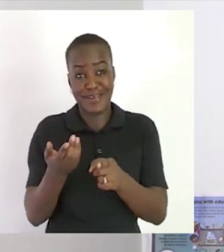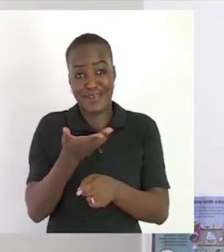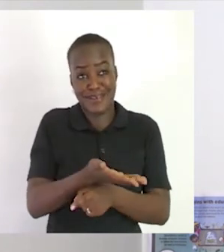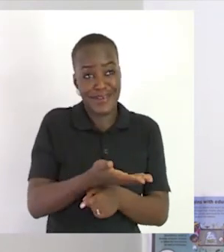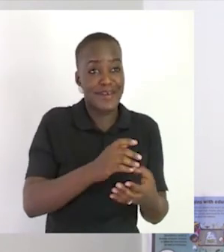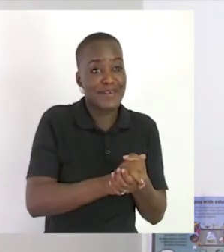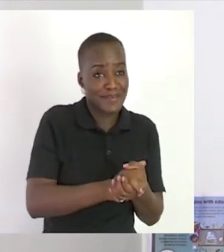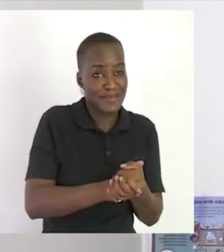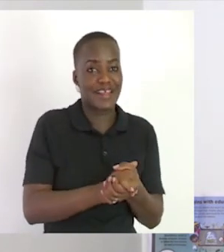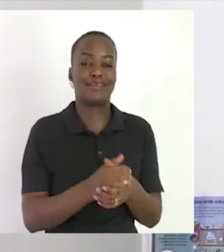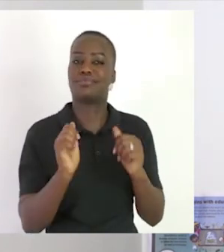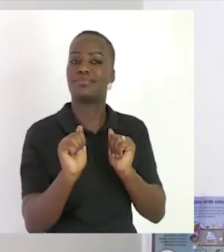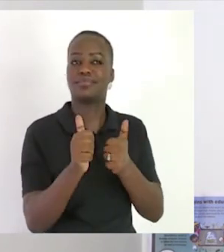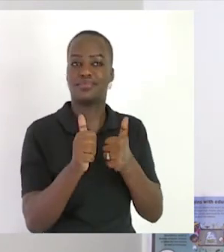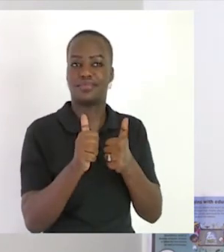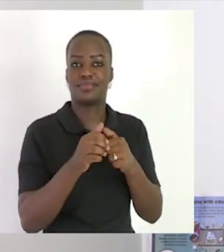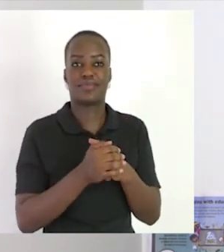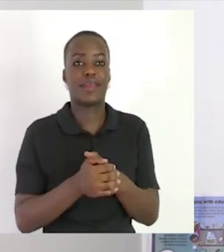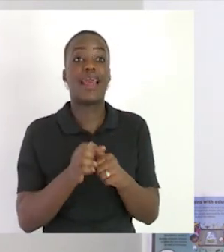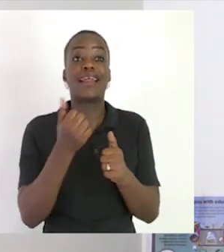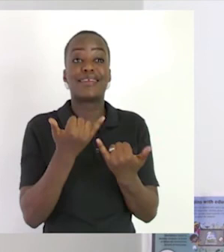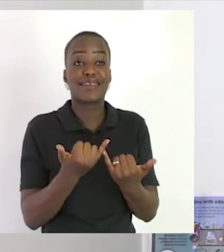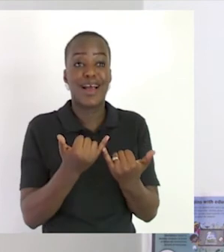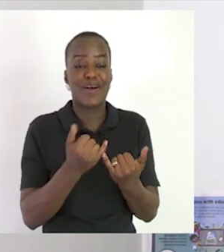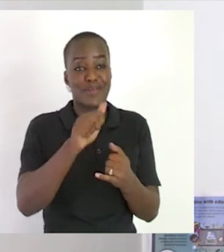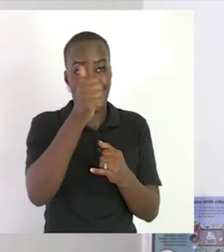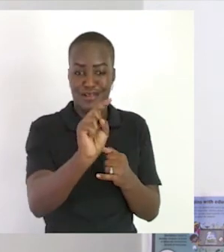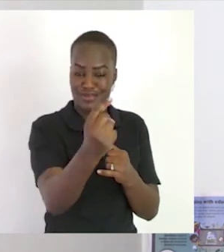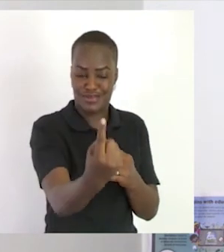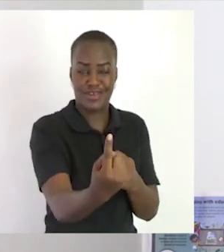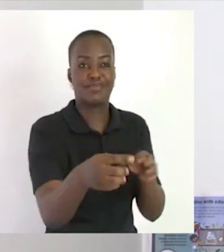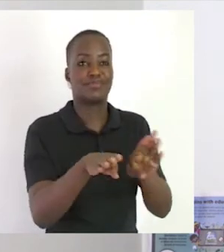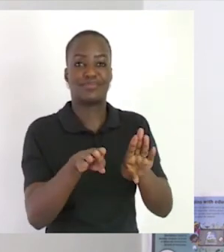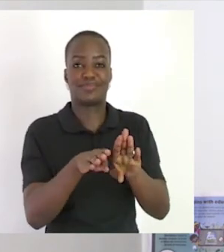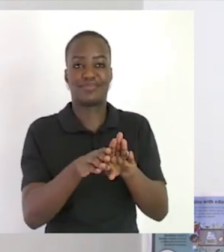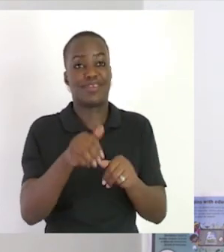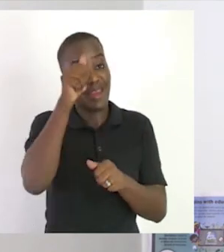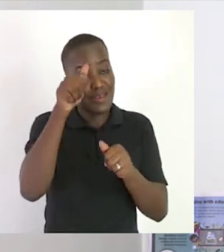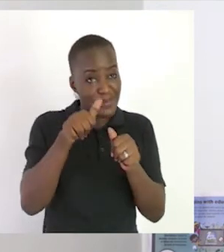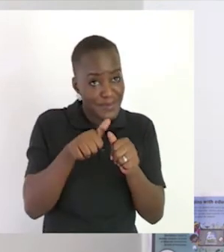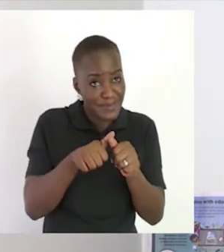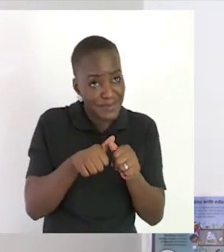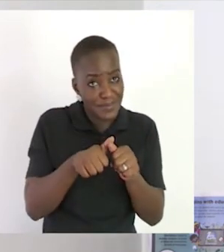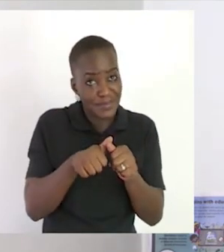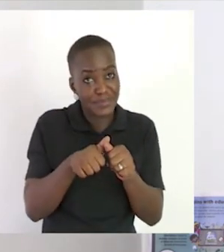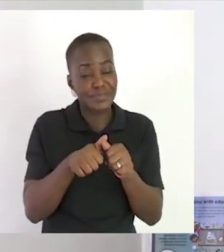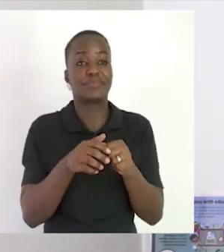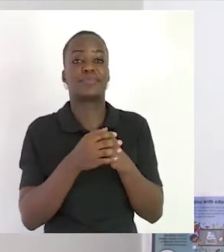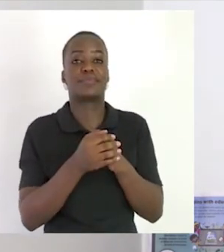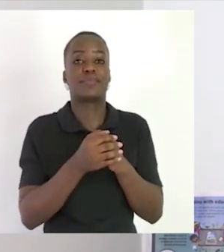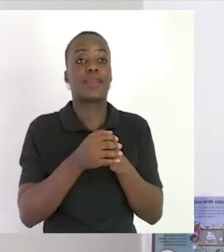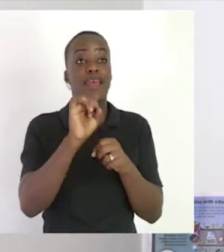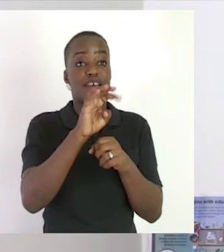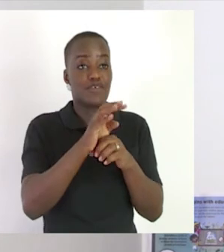hers, well done. You can do now the bigger one by yourselves. Remember that if a